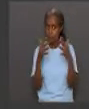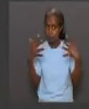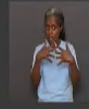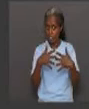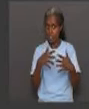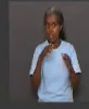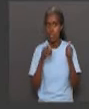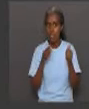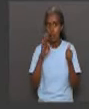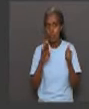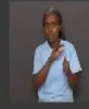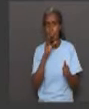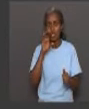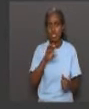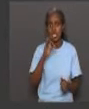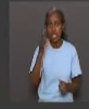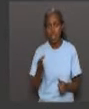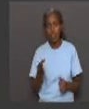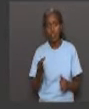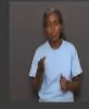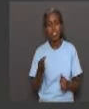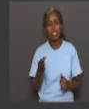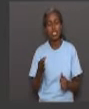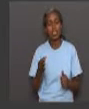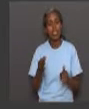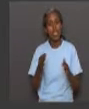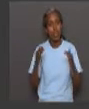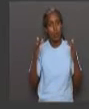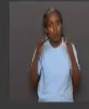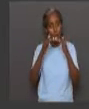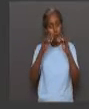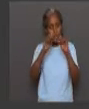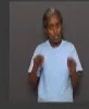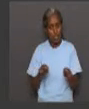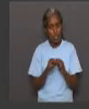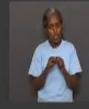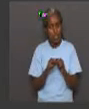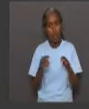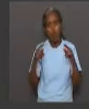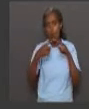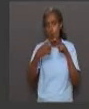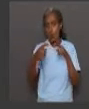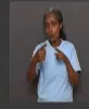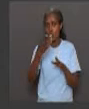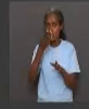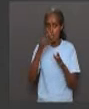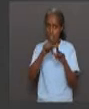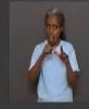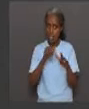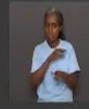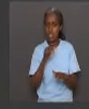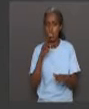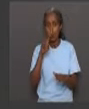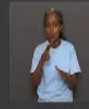is a quadrilateral with opposite angles congruent and two